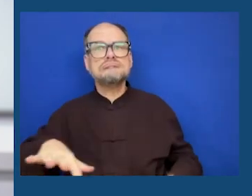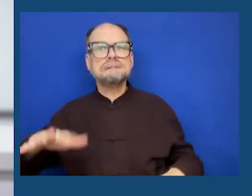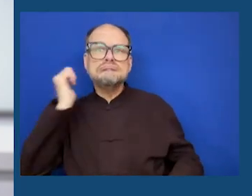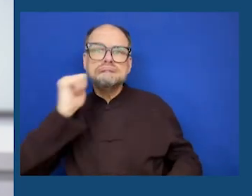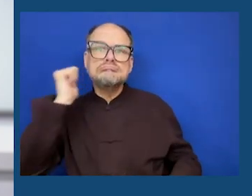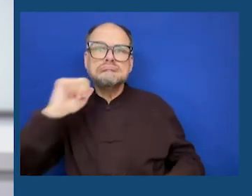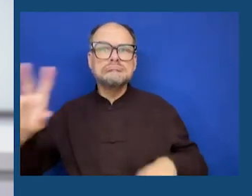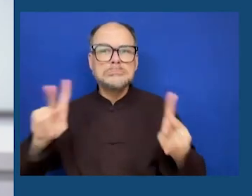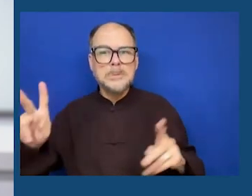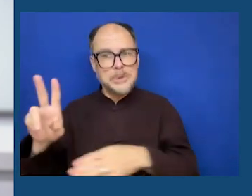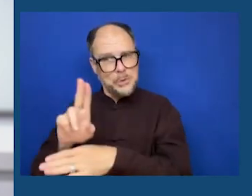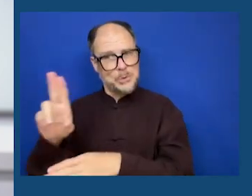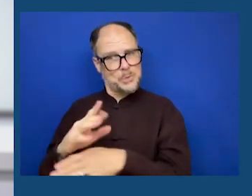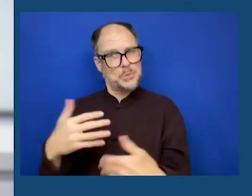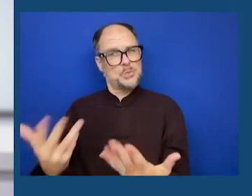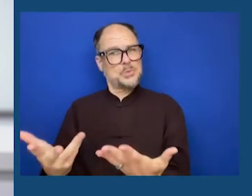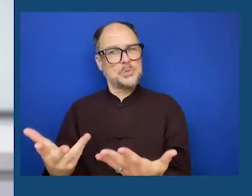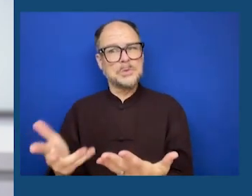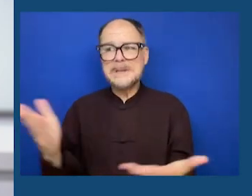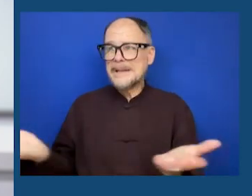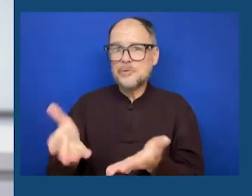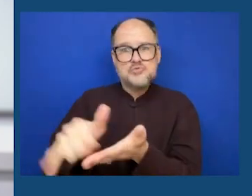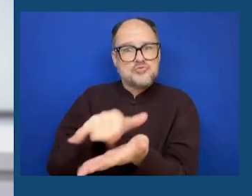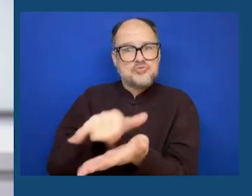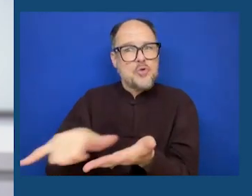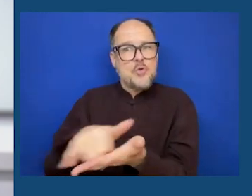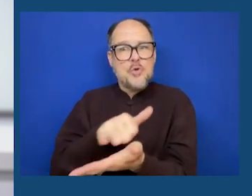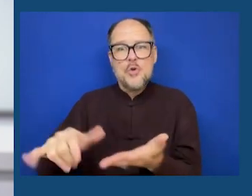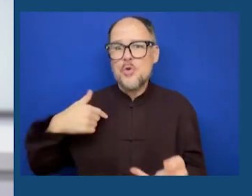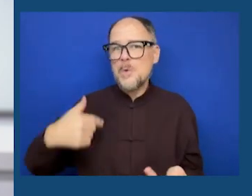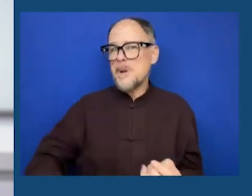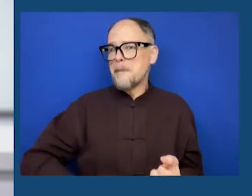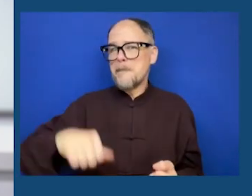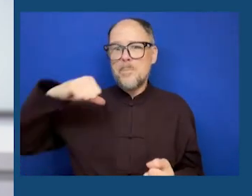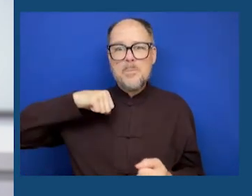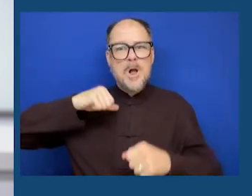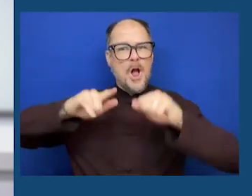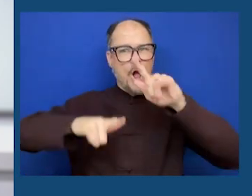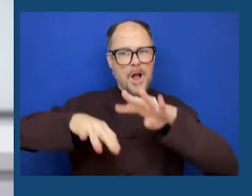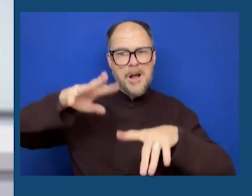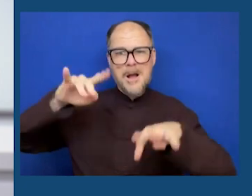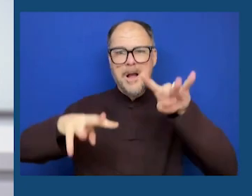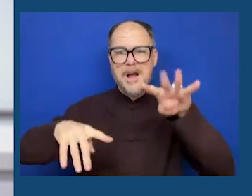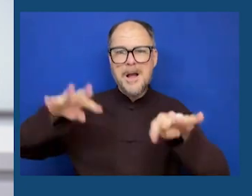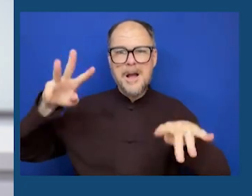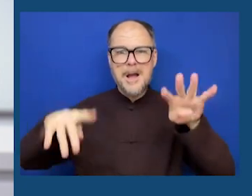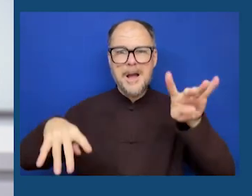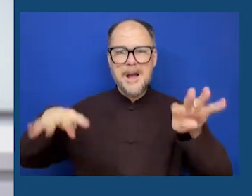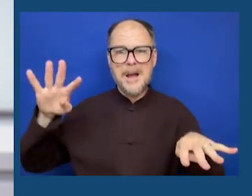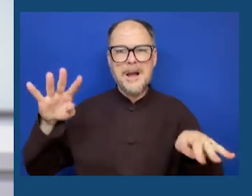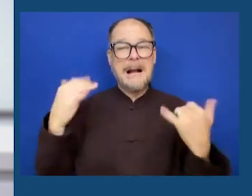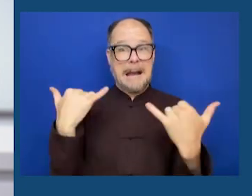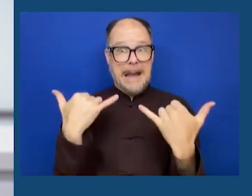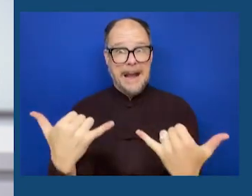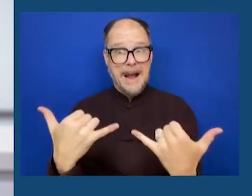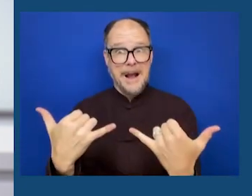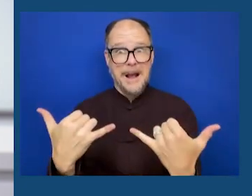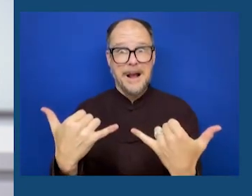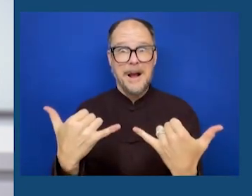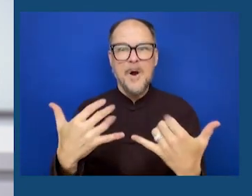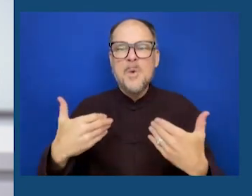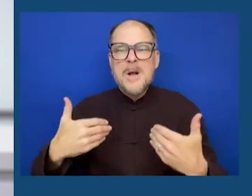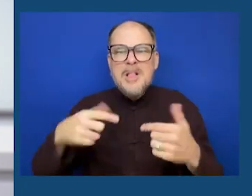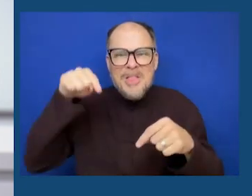New York, that were so proud of and so diverse. This changes that equation. When you can get young people of